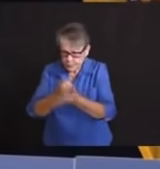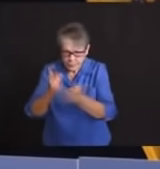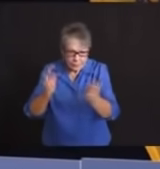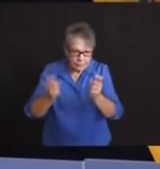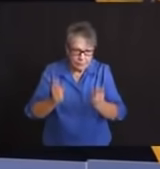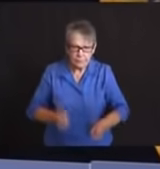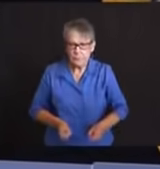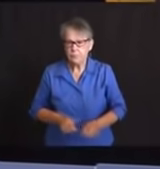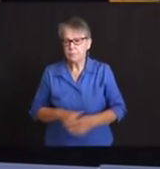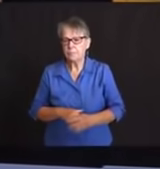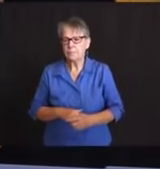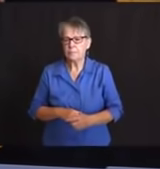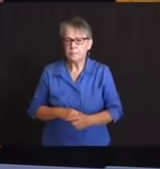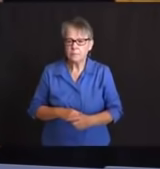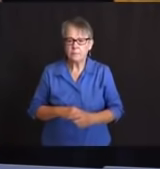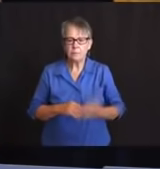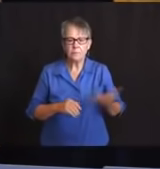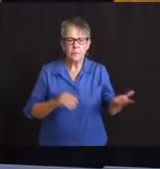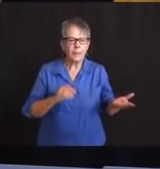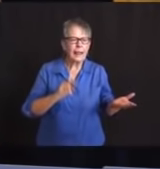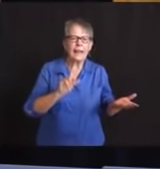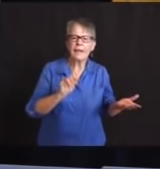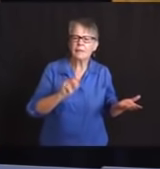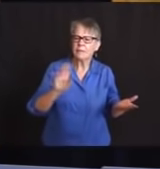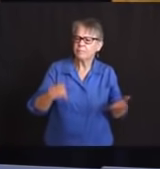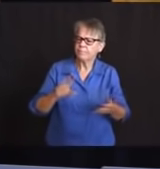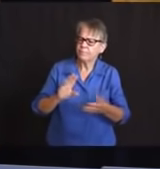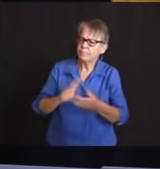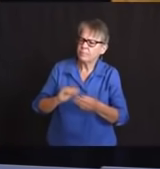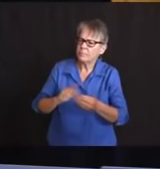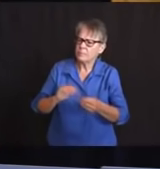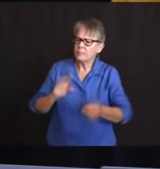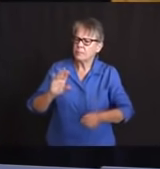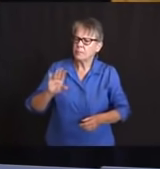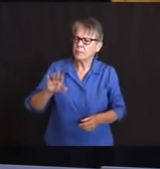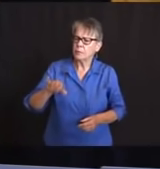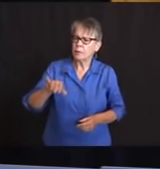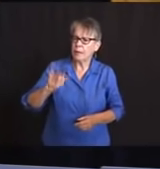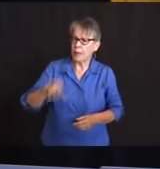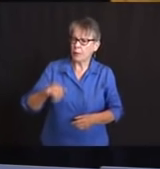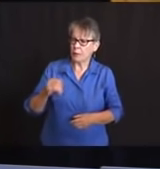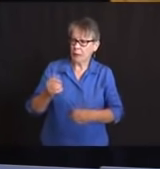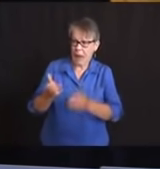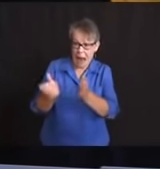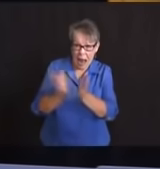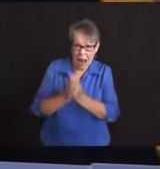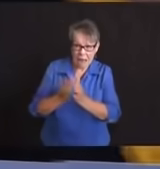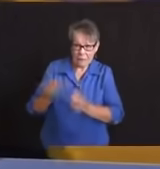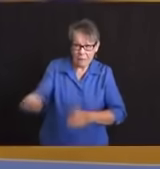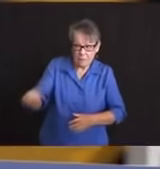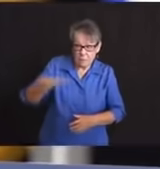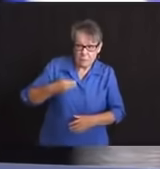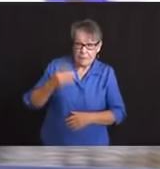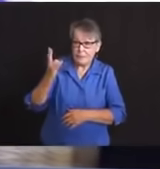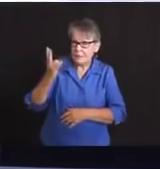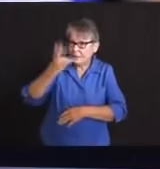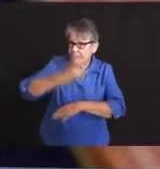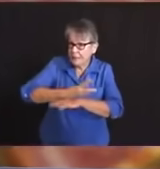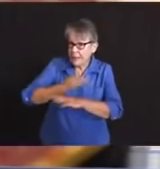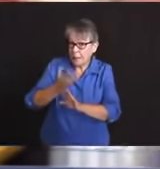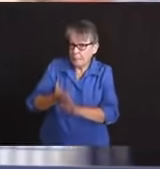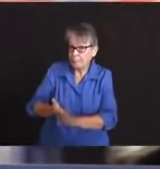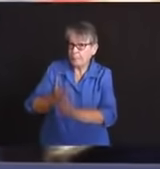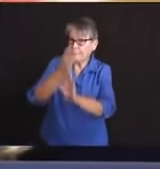strong compliance and very good collaboration, so we don't really have any concerns on that. So the point being, it's not November 1 for all of New Jersey.